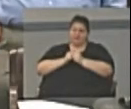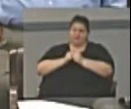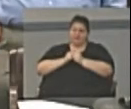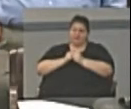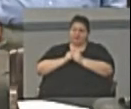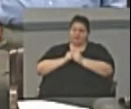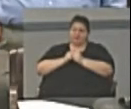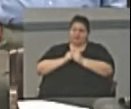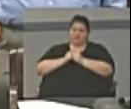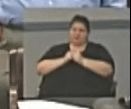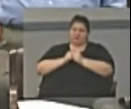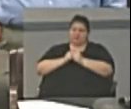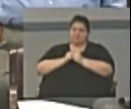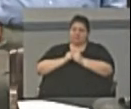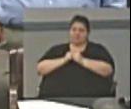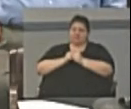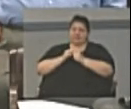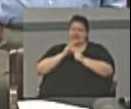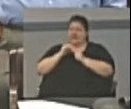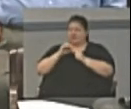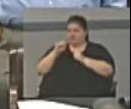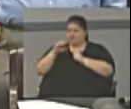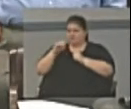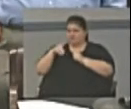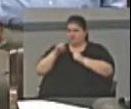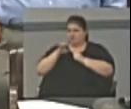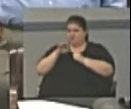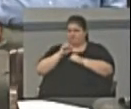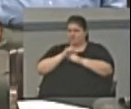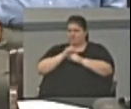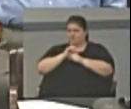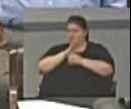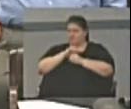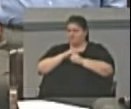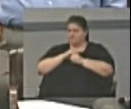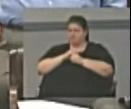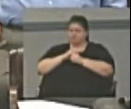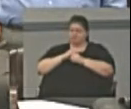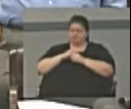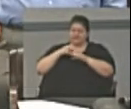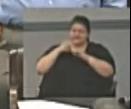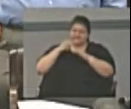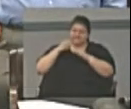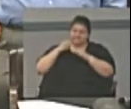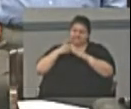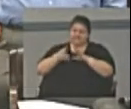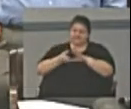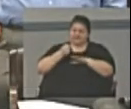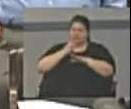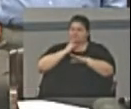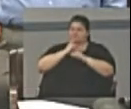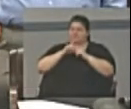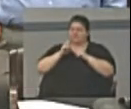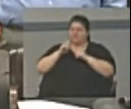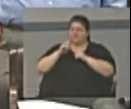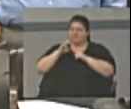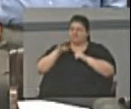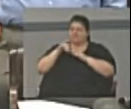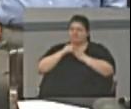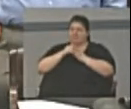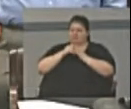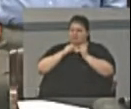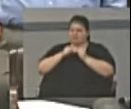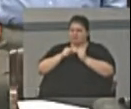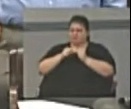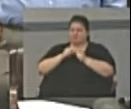includes tapping into the 24-inch main on Old Sandy Spring Road and running 4-inch water service to each of the buildings. We will